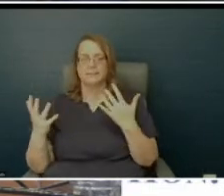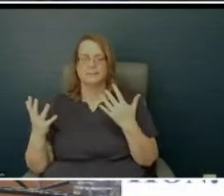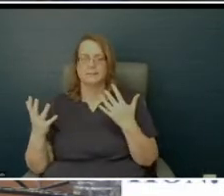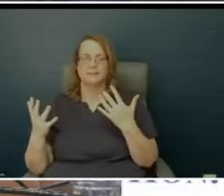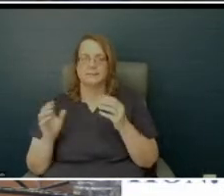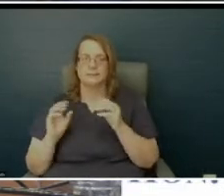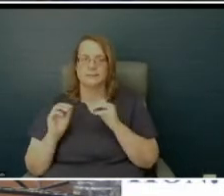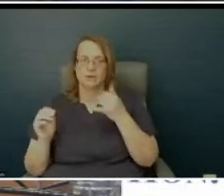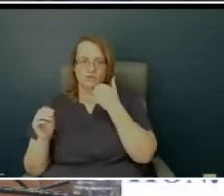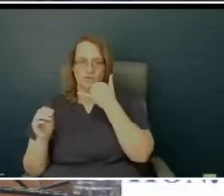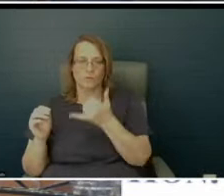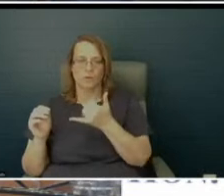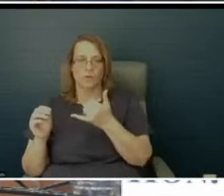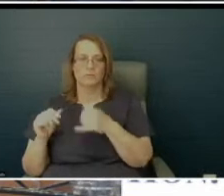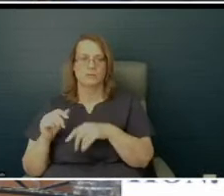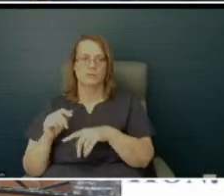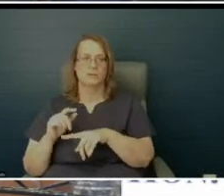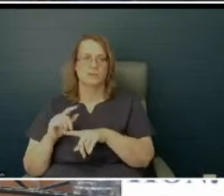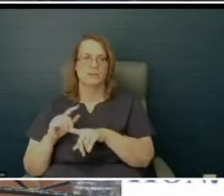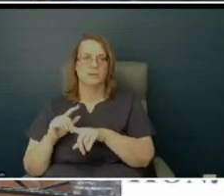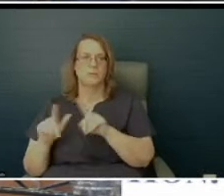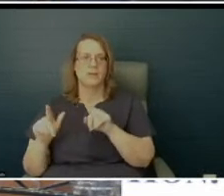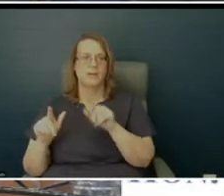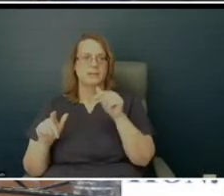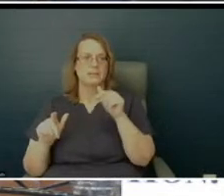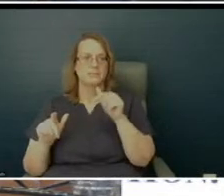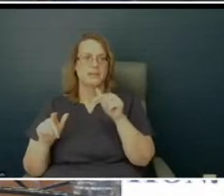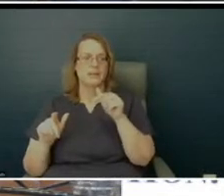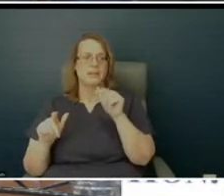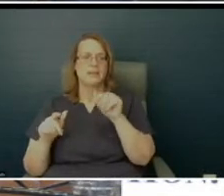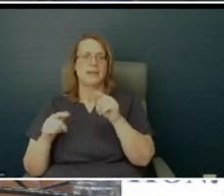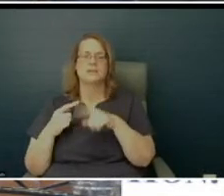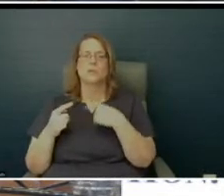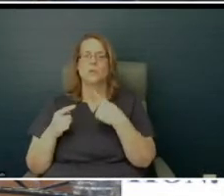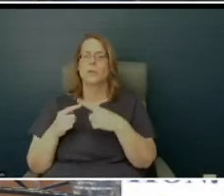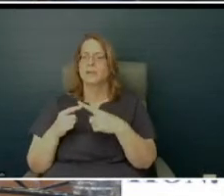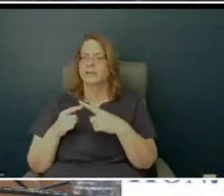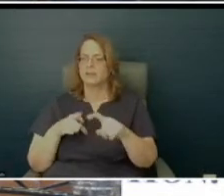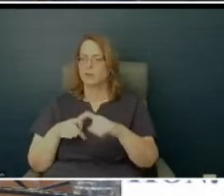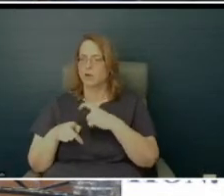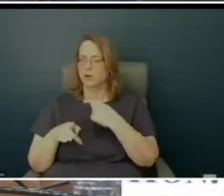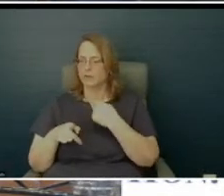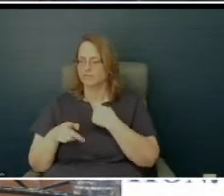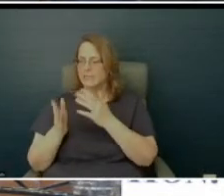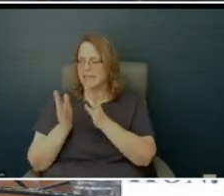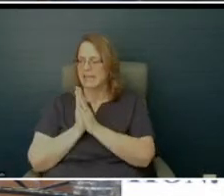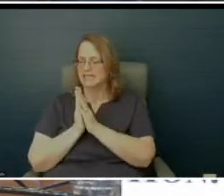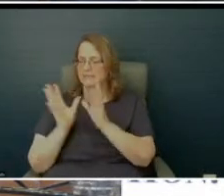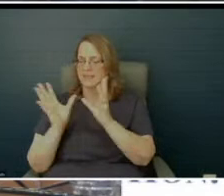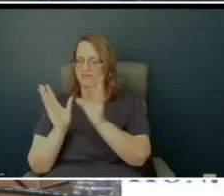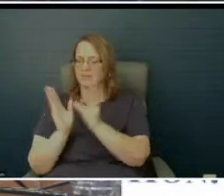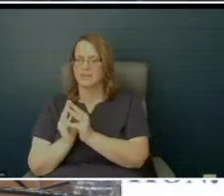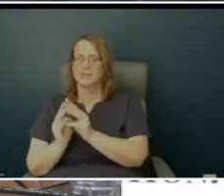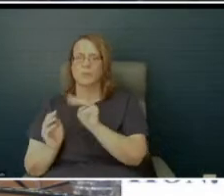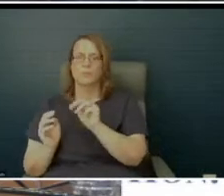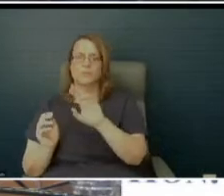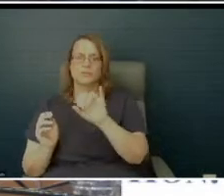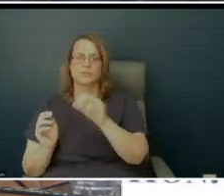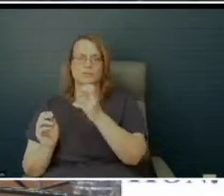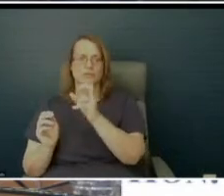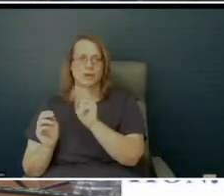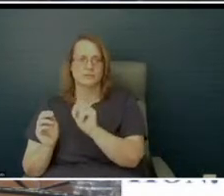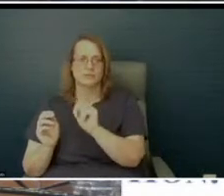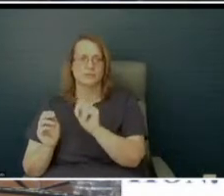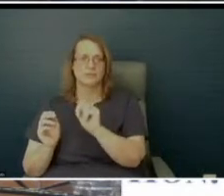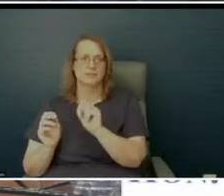one, he called me, Mr. Meadows, and asked me to meet with Mr. Johnson. And I told him